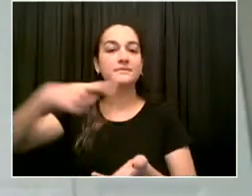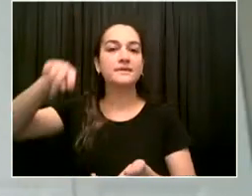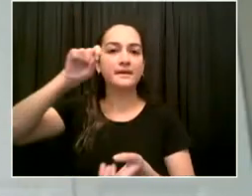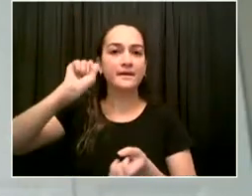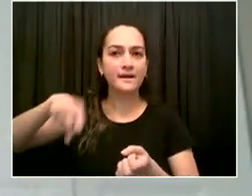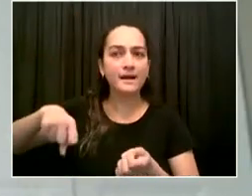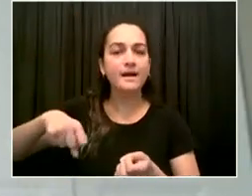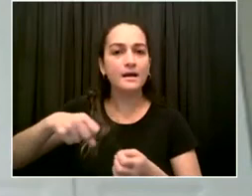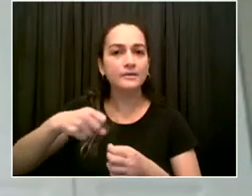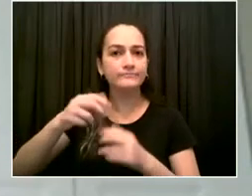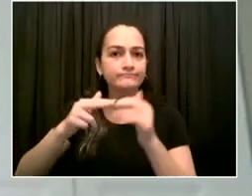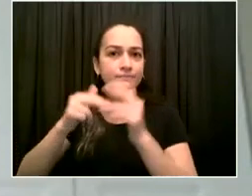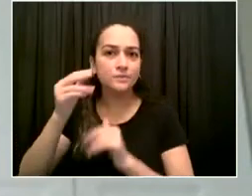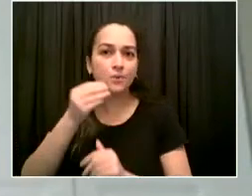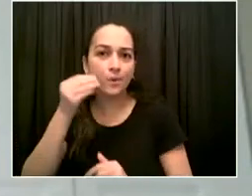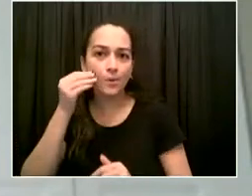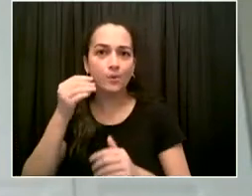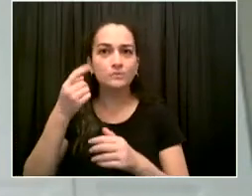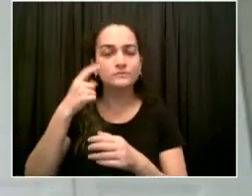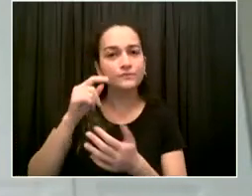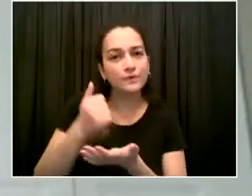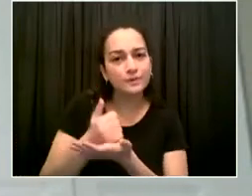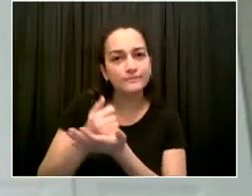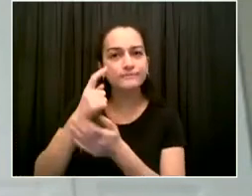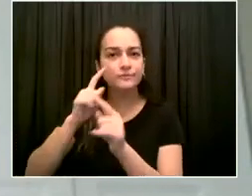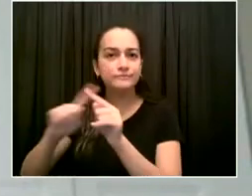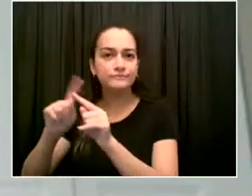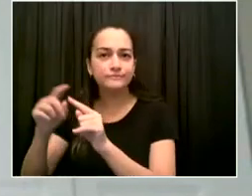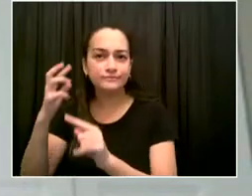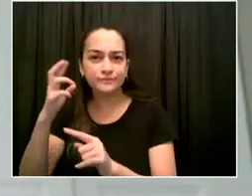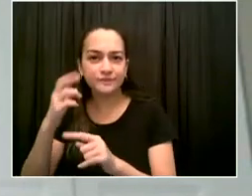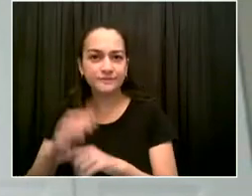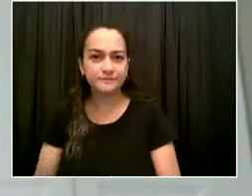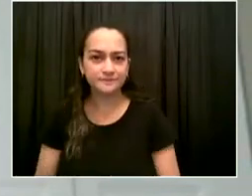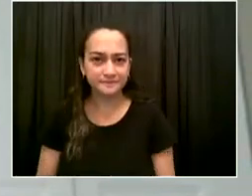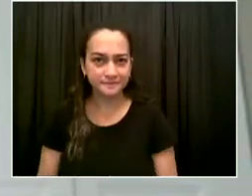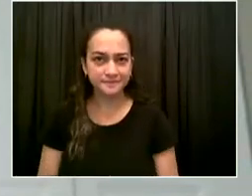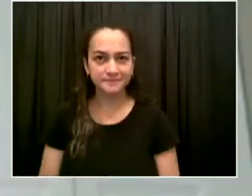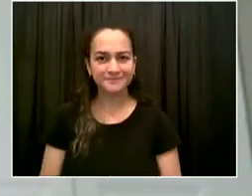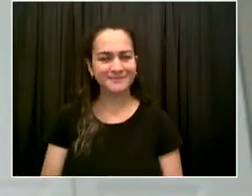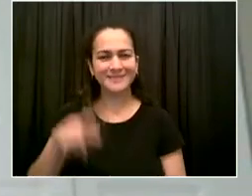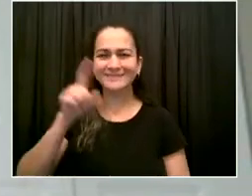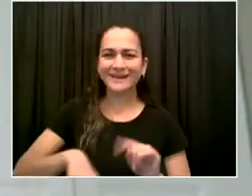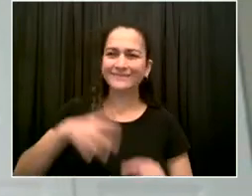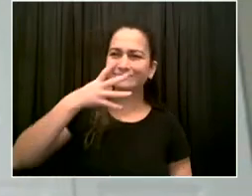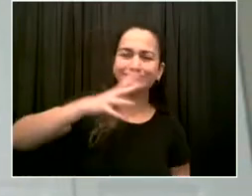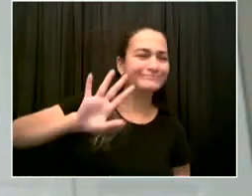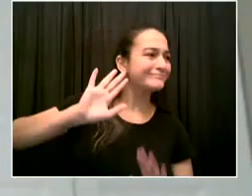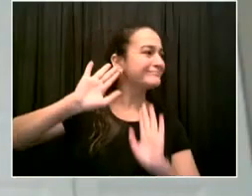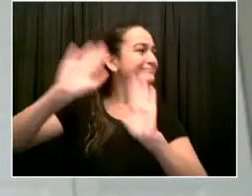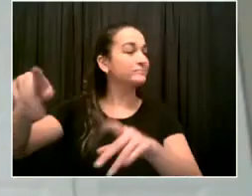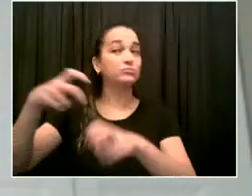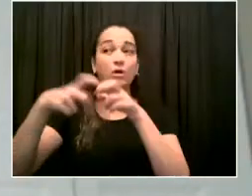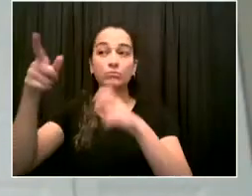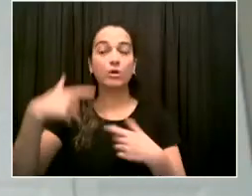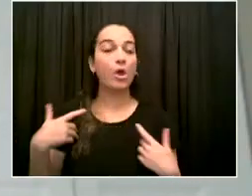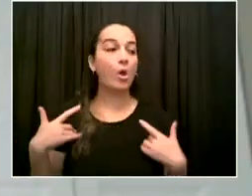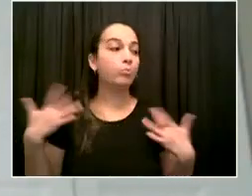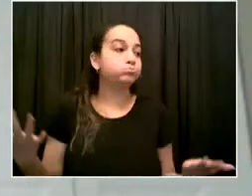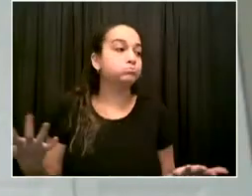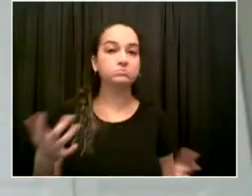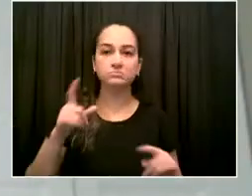city. We can't let them go through this alone. We have to come together once more. But also have to remind they need sustained help even